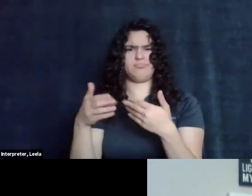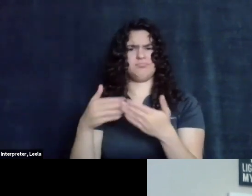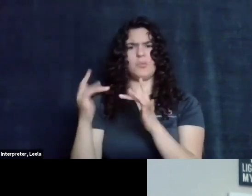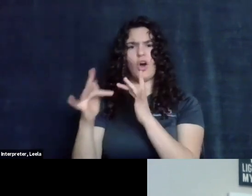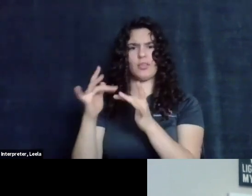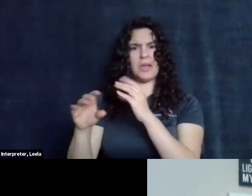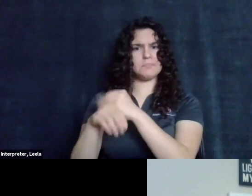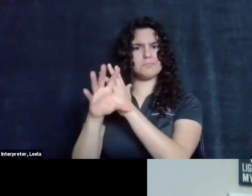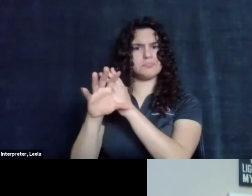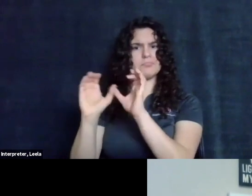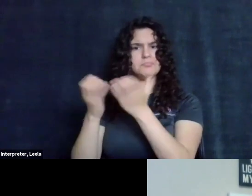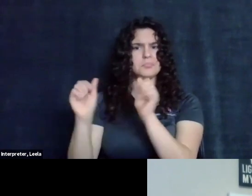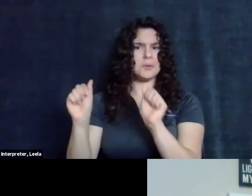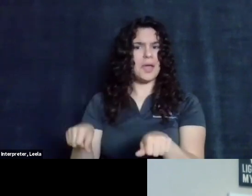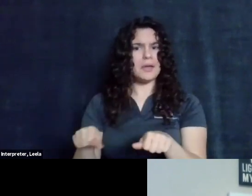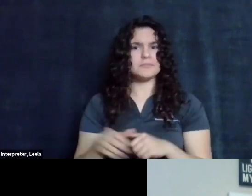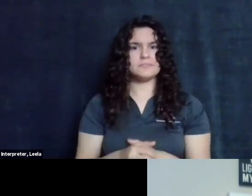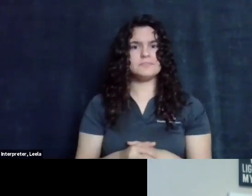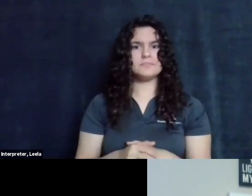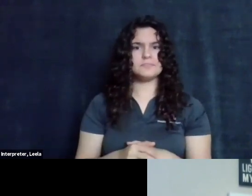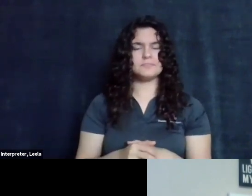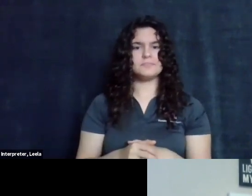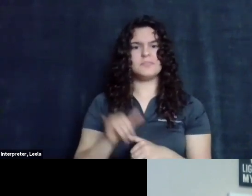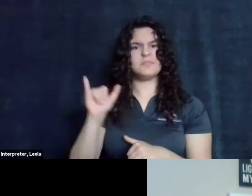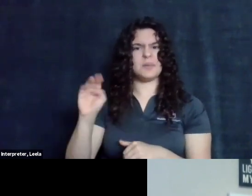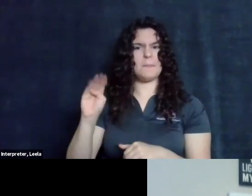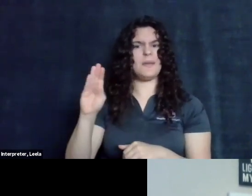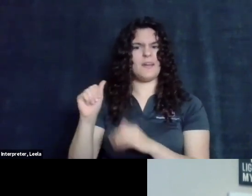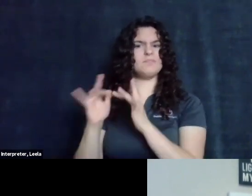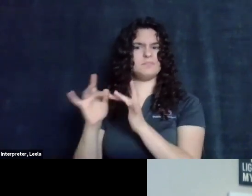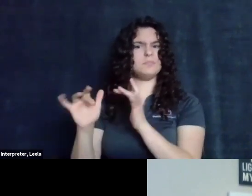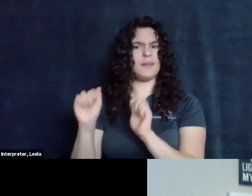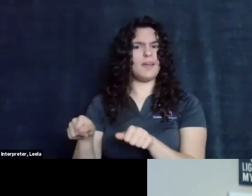for them in the MBA program. That really helps. And